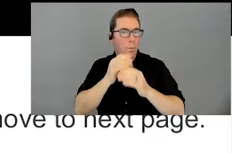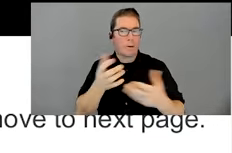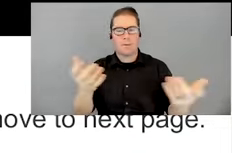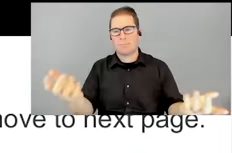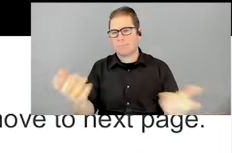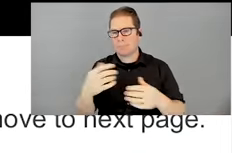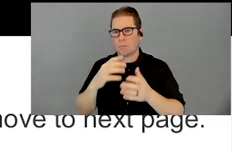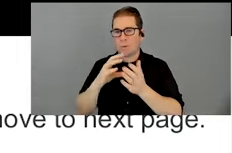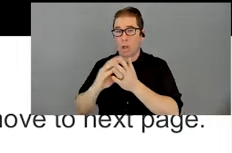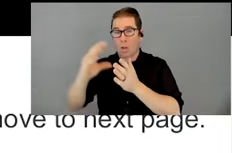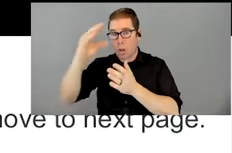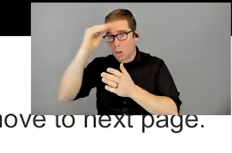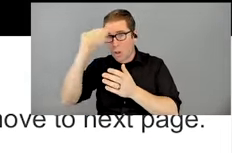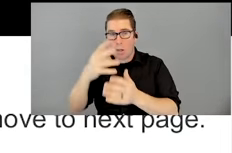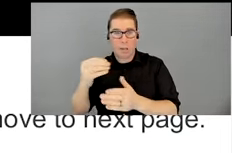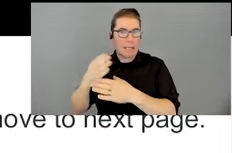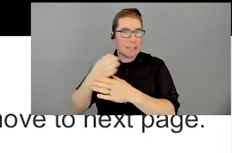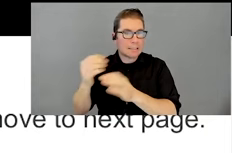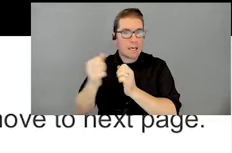Learn and share with colleagues.